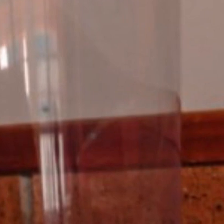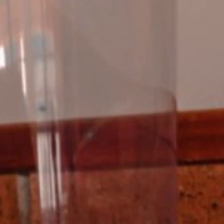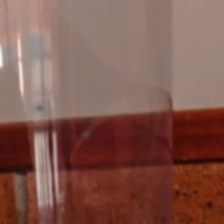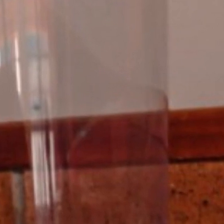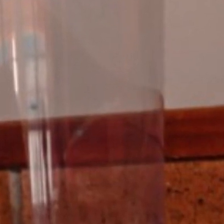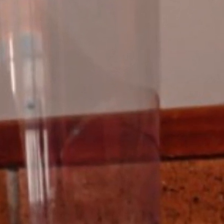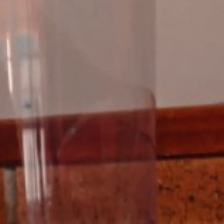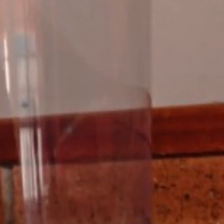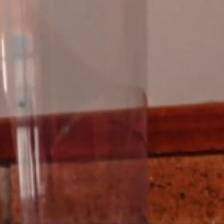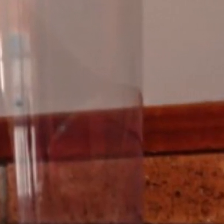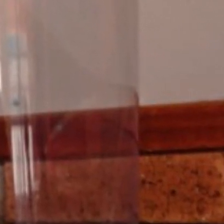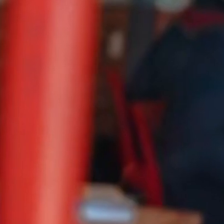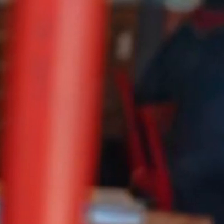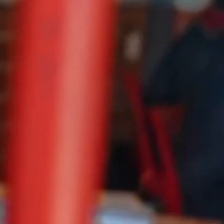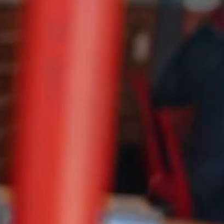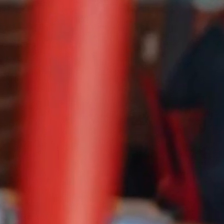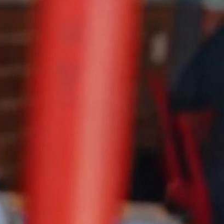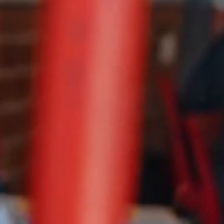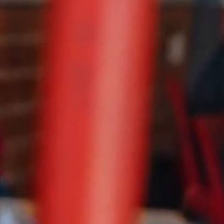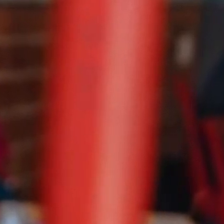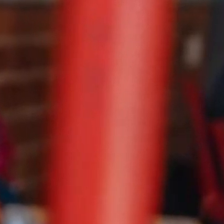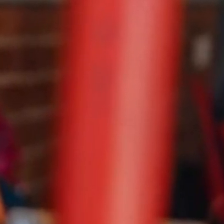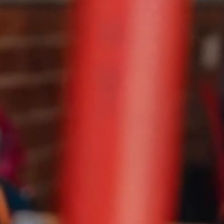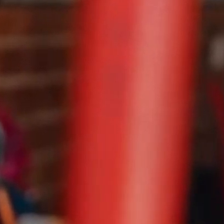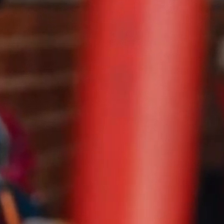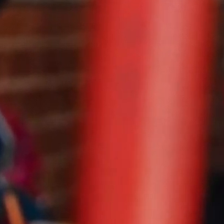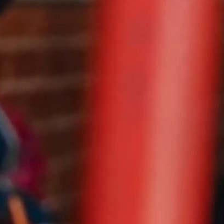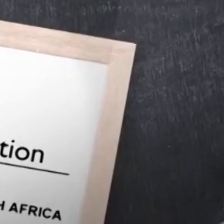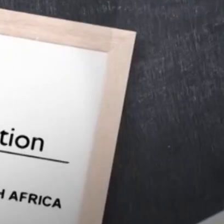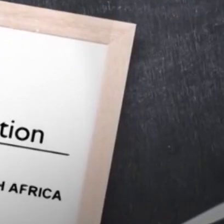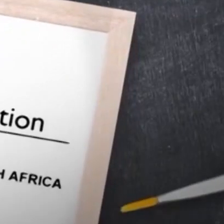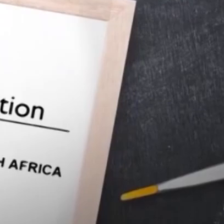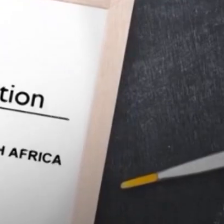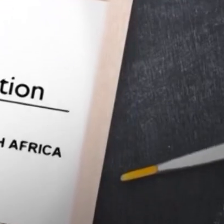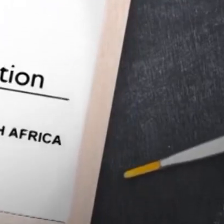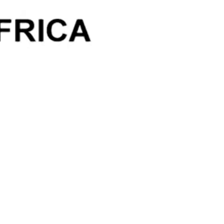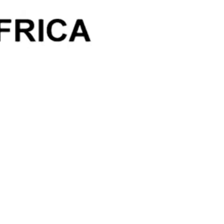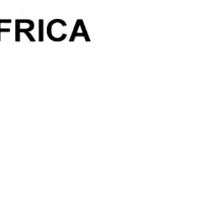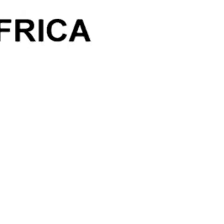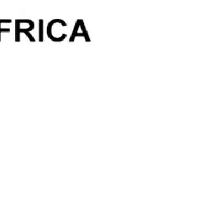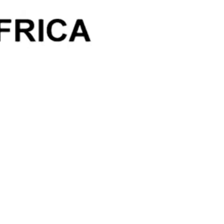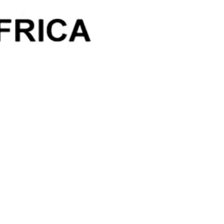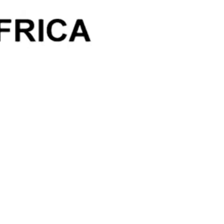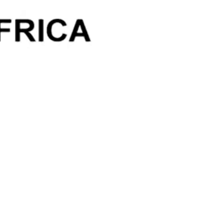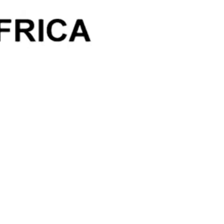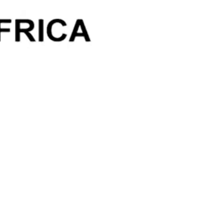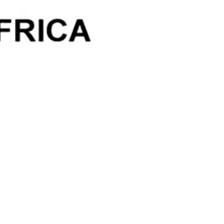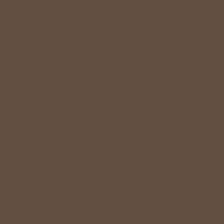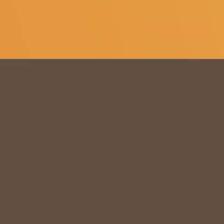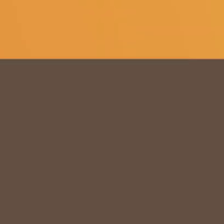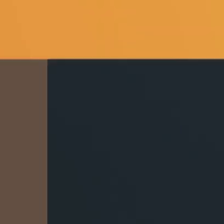No matter the outcome, you are at the finish line. Now give it your very, very best. And I thank you.